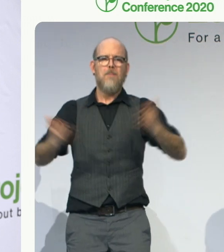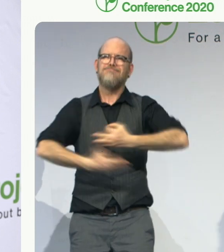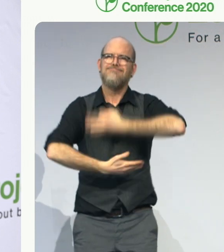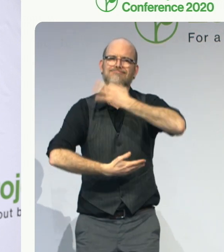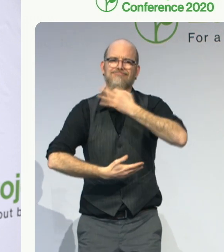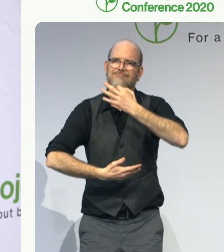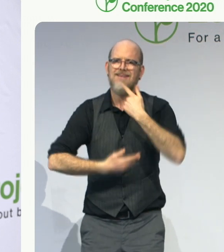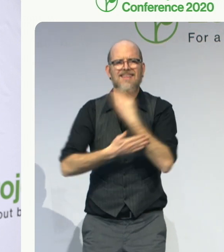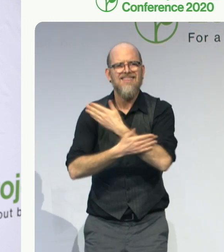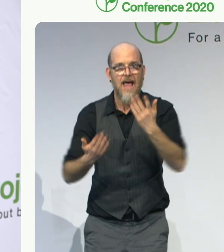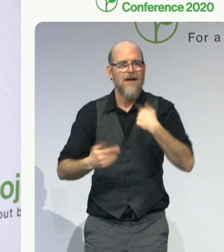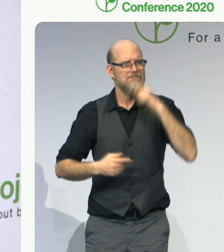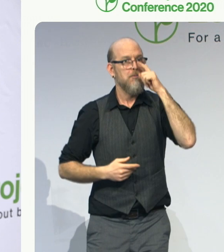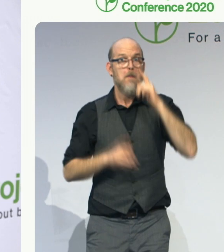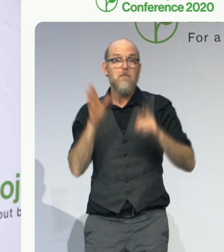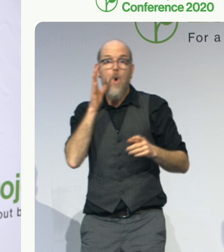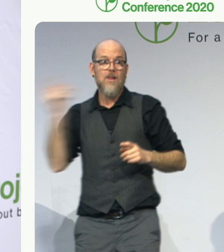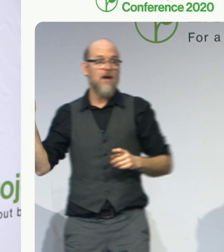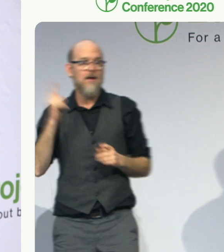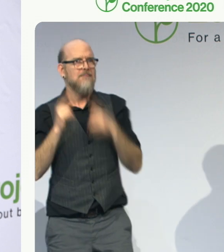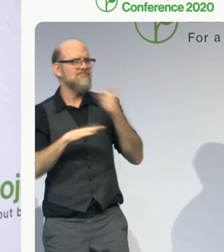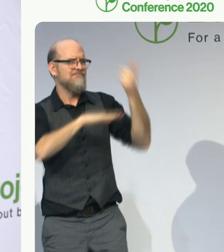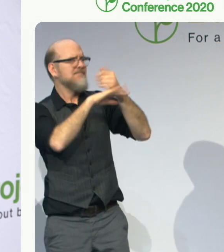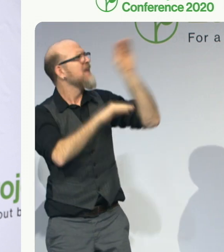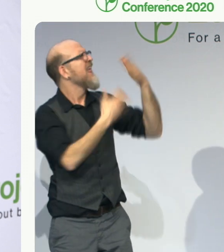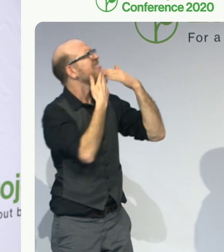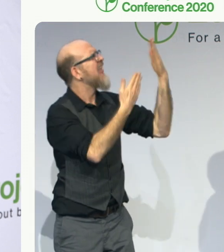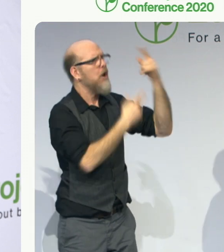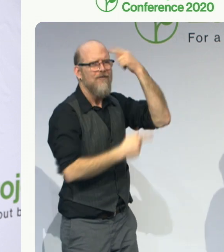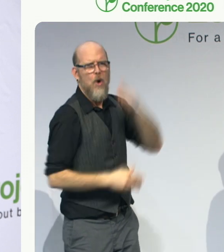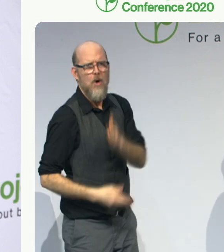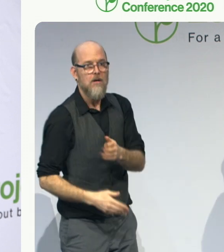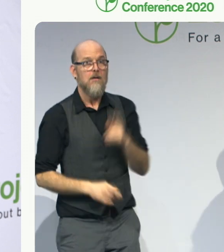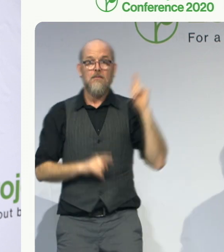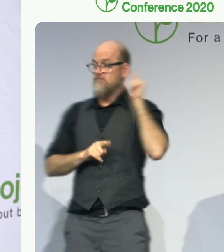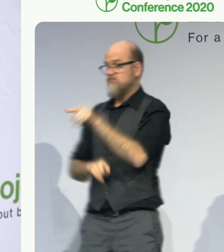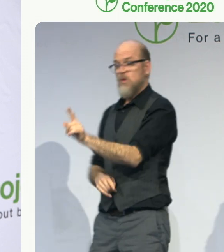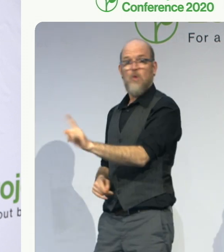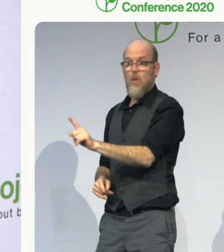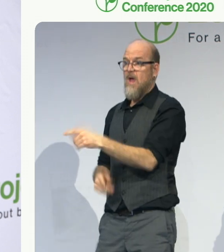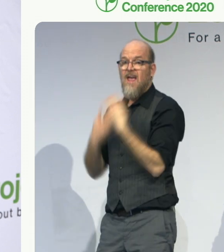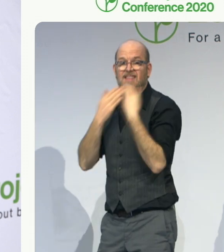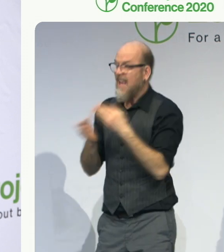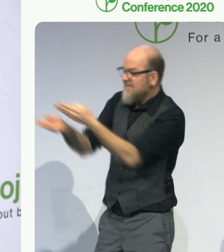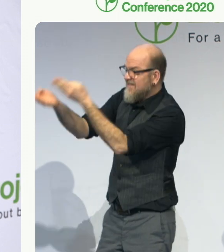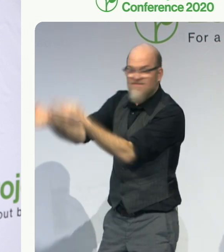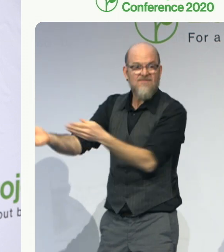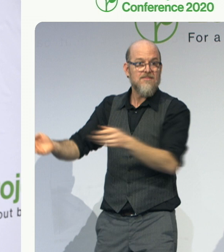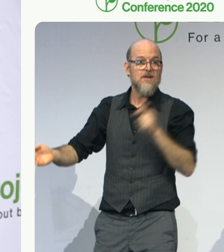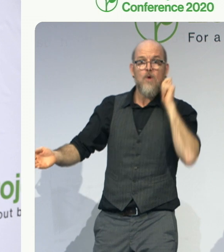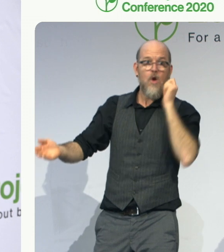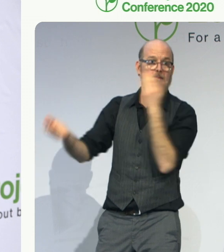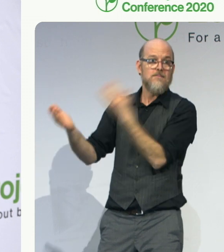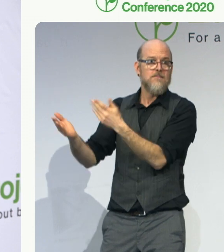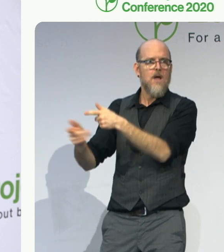thank, as having her in the school taught our students how to accept and deal with difference. She taught them